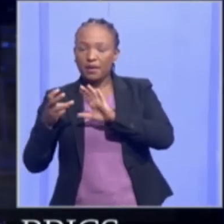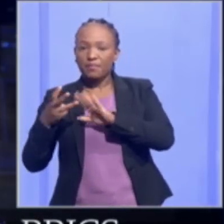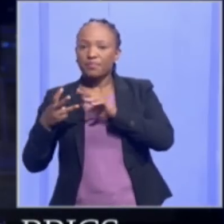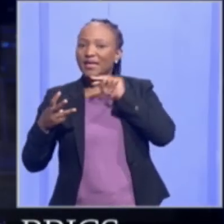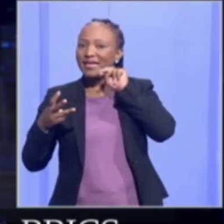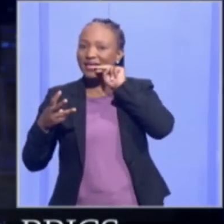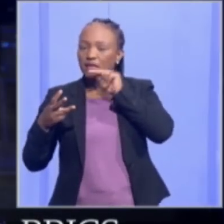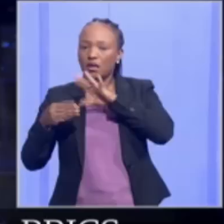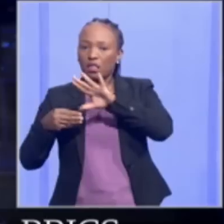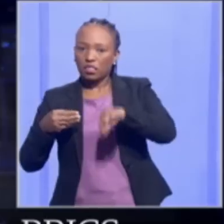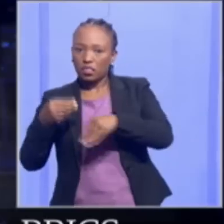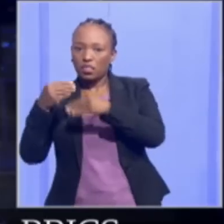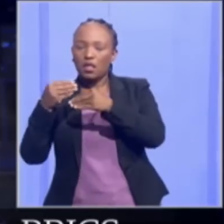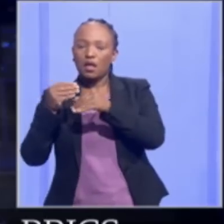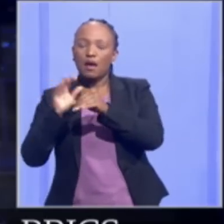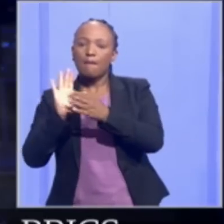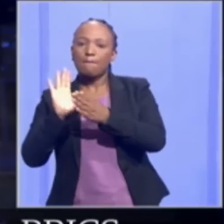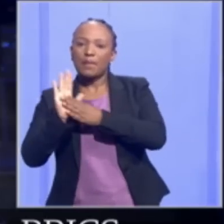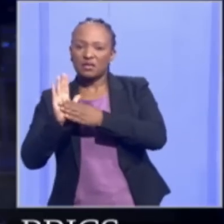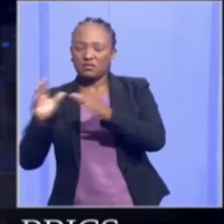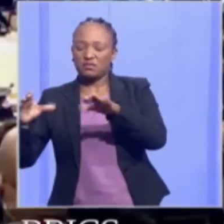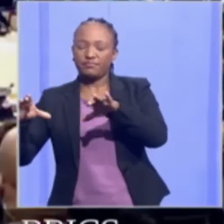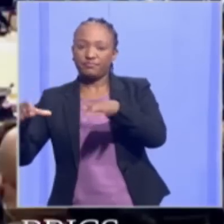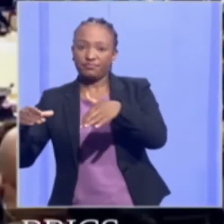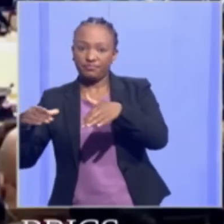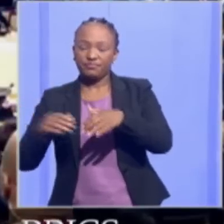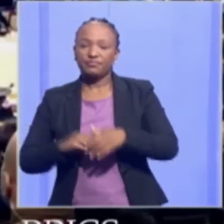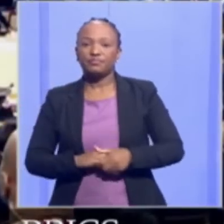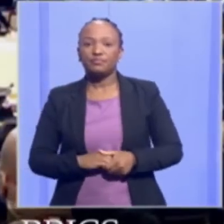ba setho sa mokgatlo wa BRICS.